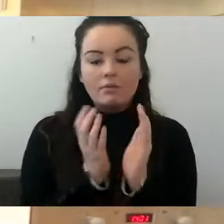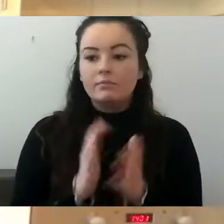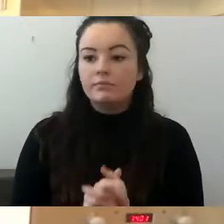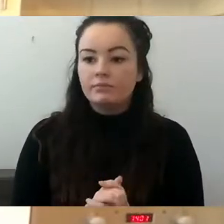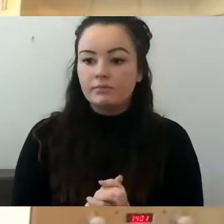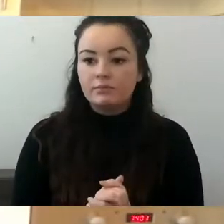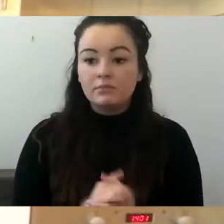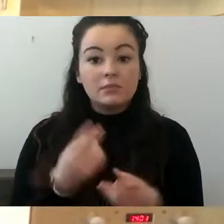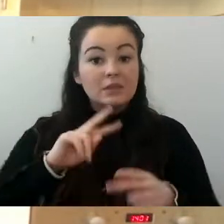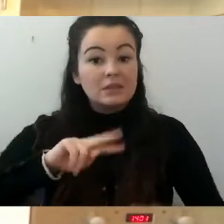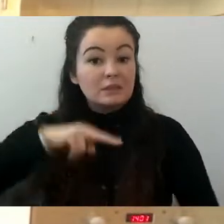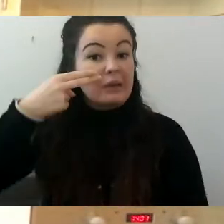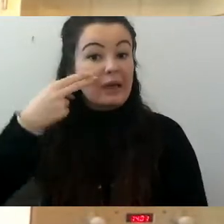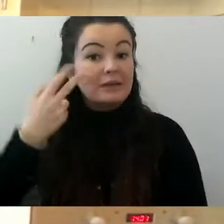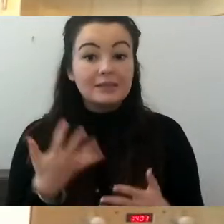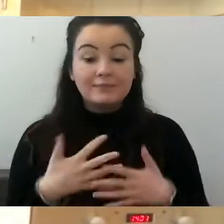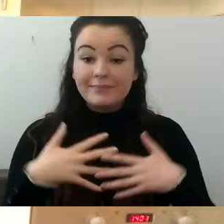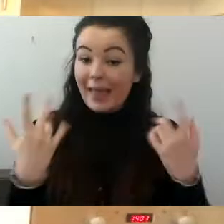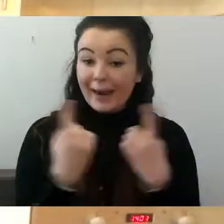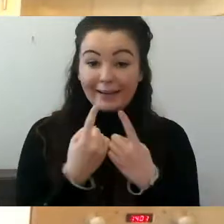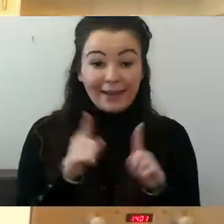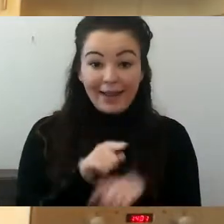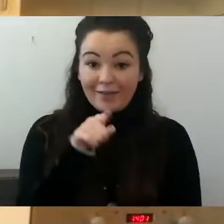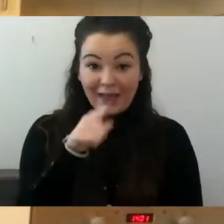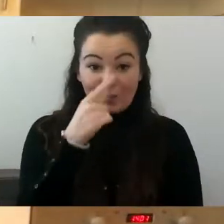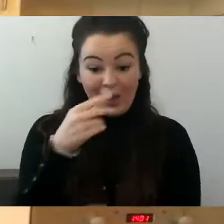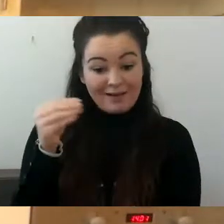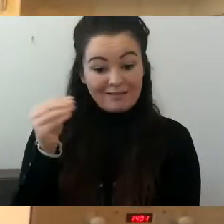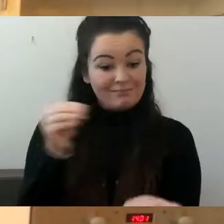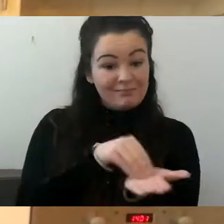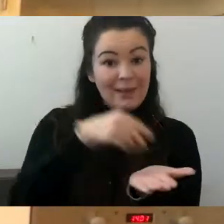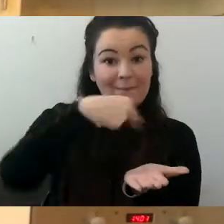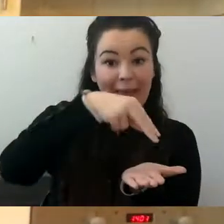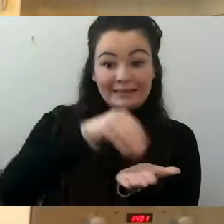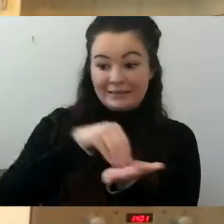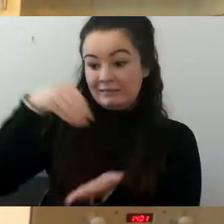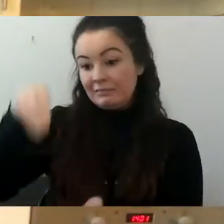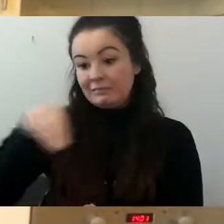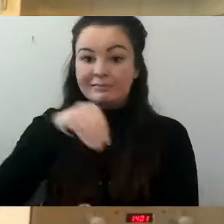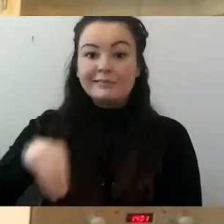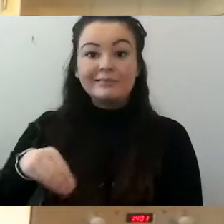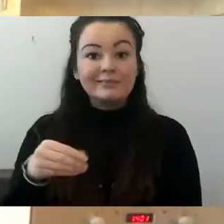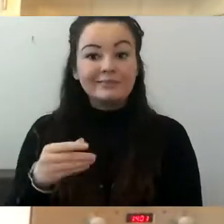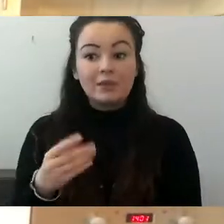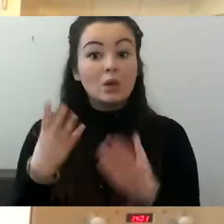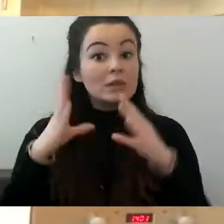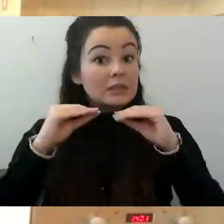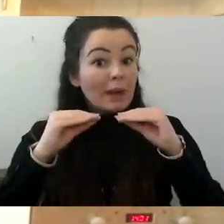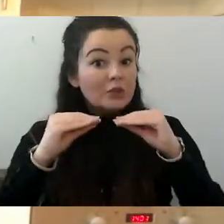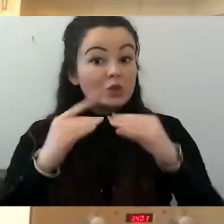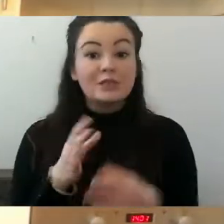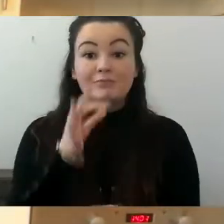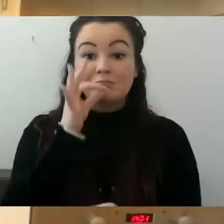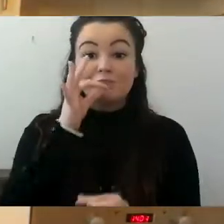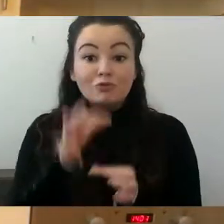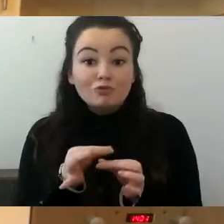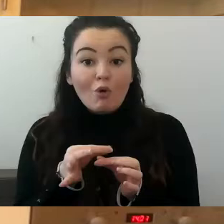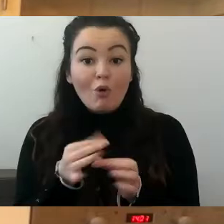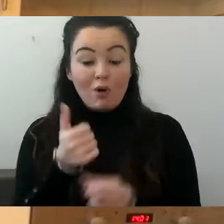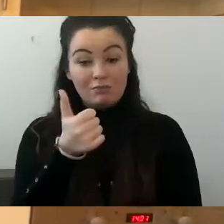peppers work really well. Spaghetti, anything like that. Anything you can dip in paint and make a mark from, or